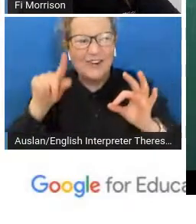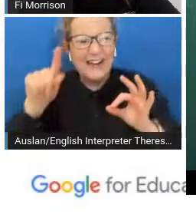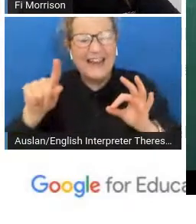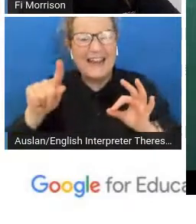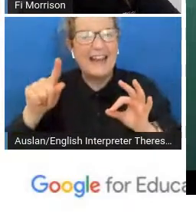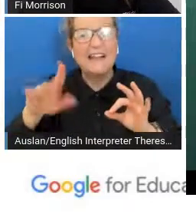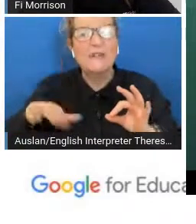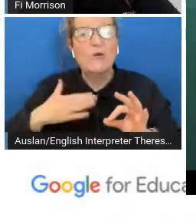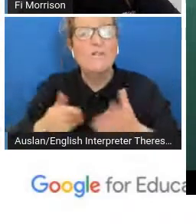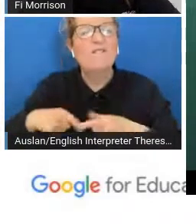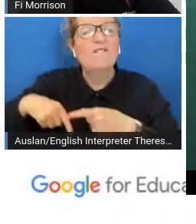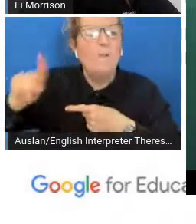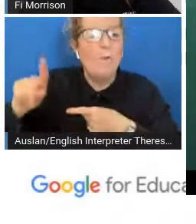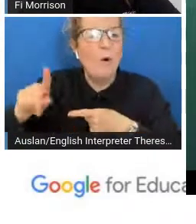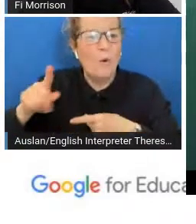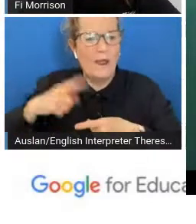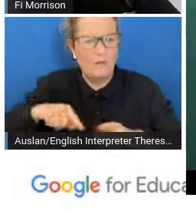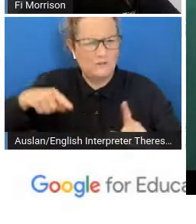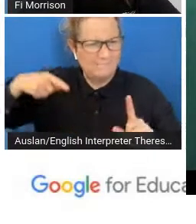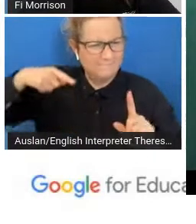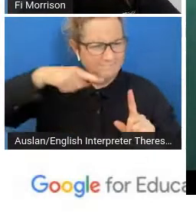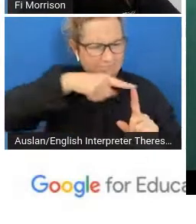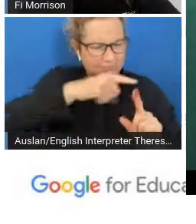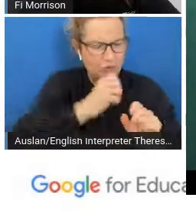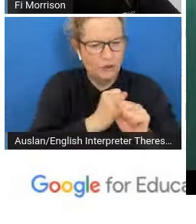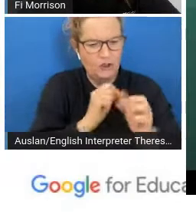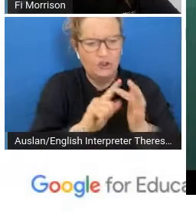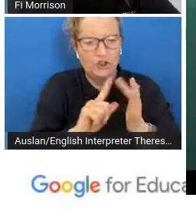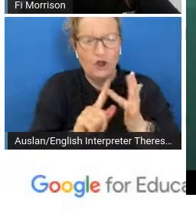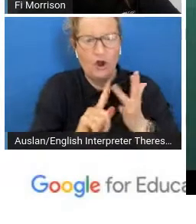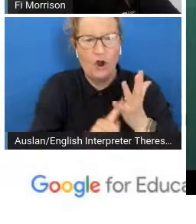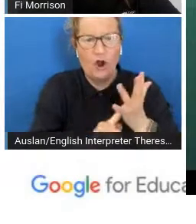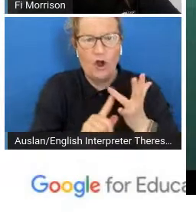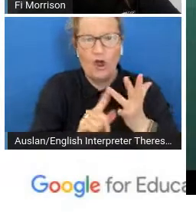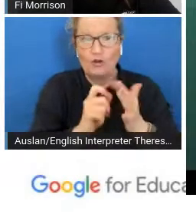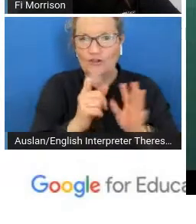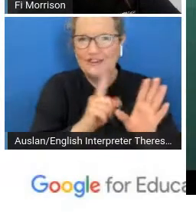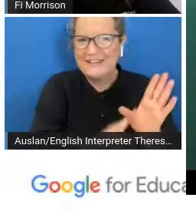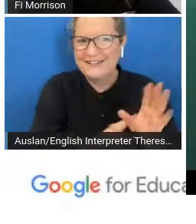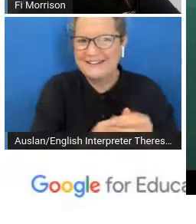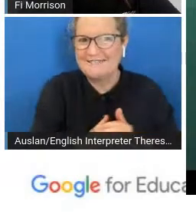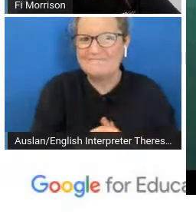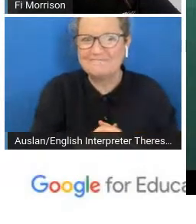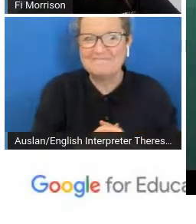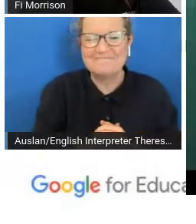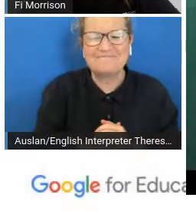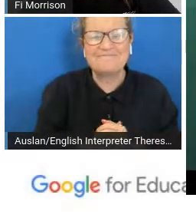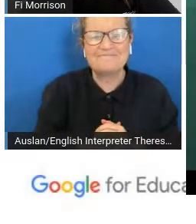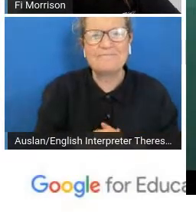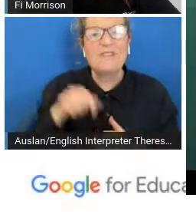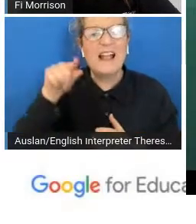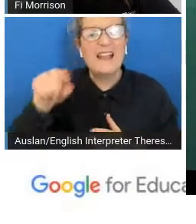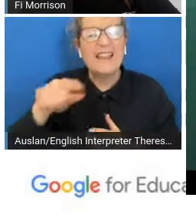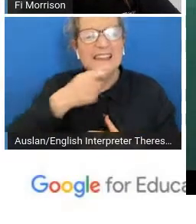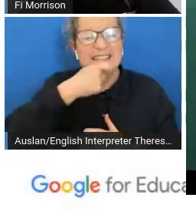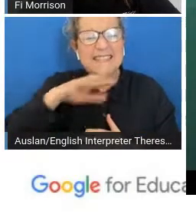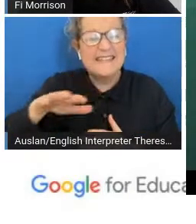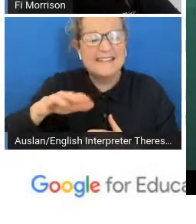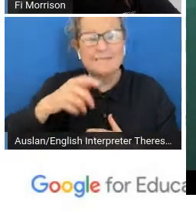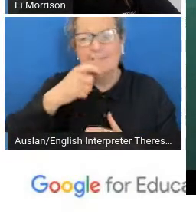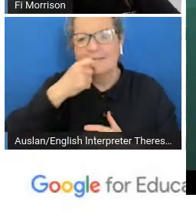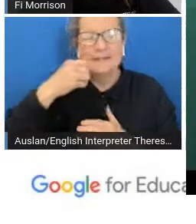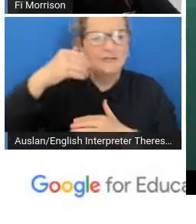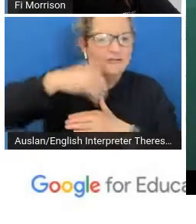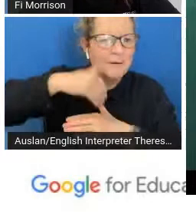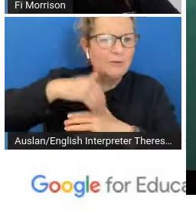geologist. We also have been helping kids that have fallen out of the education system, because just because you've mucked up and you've been locked